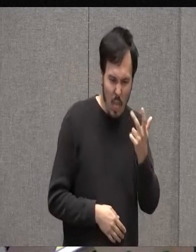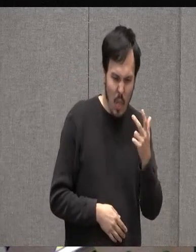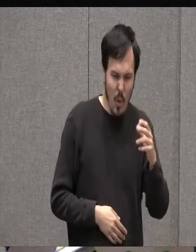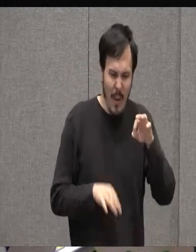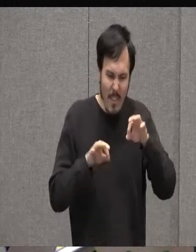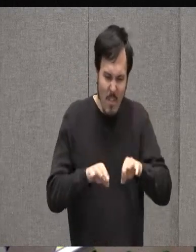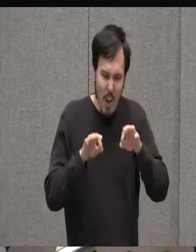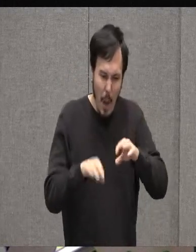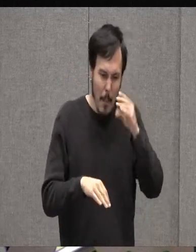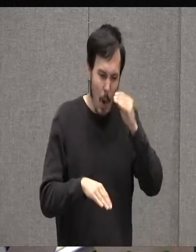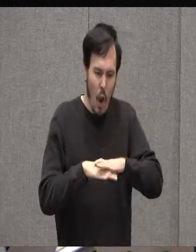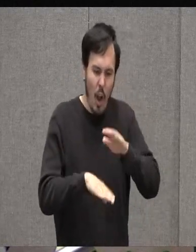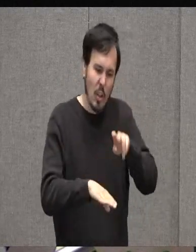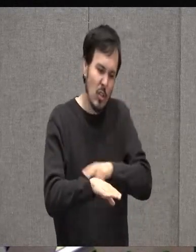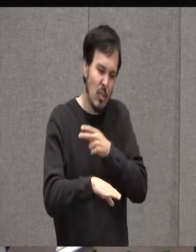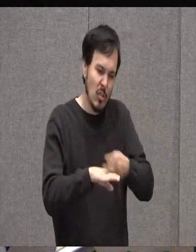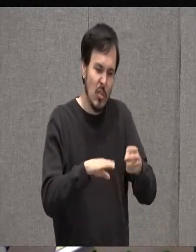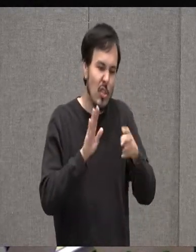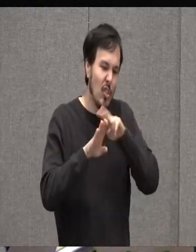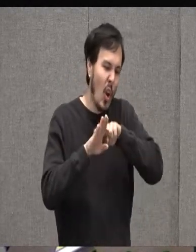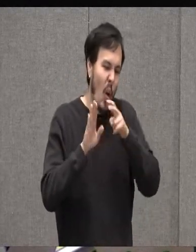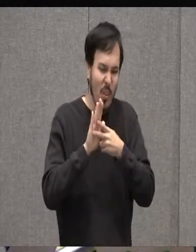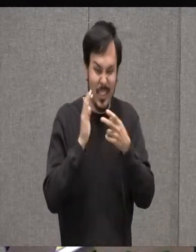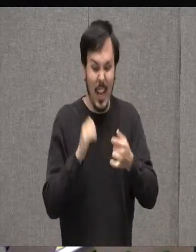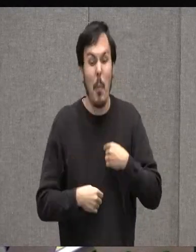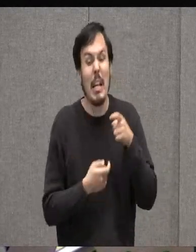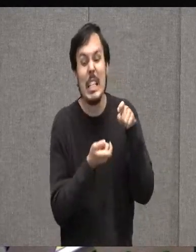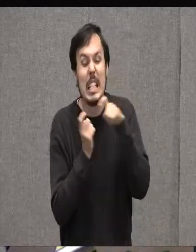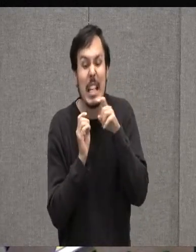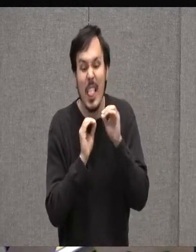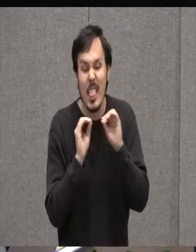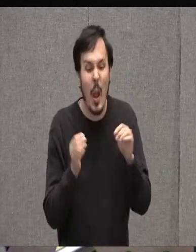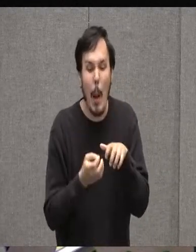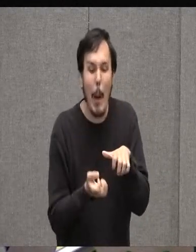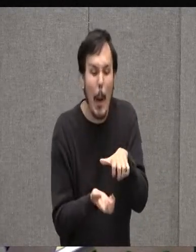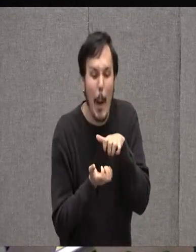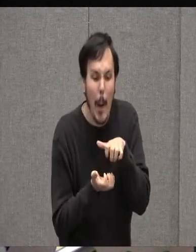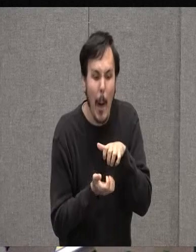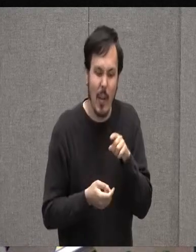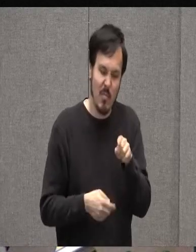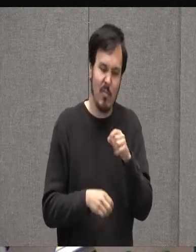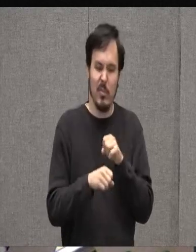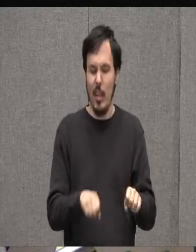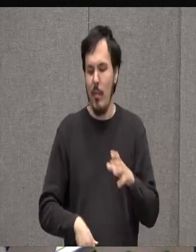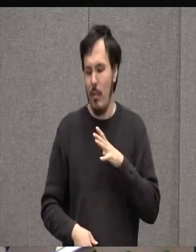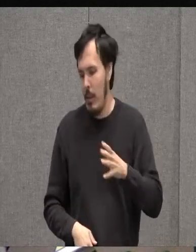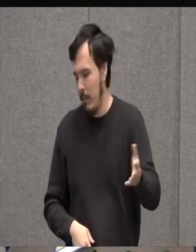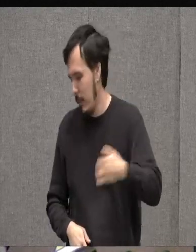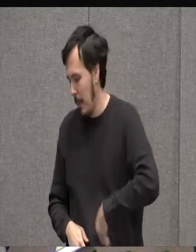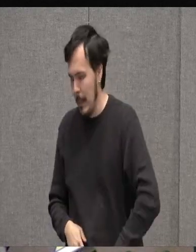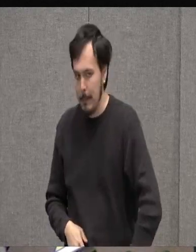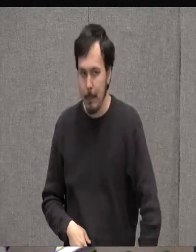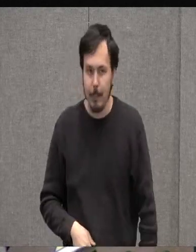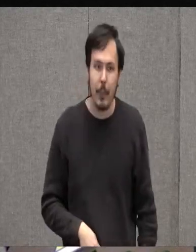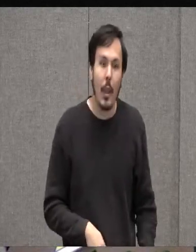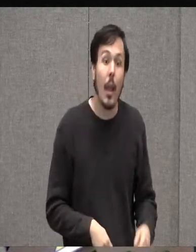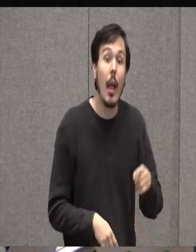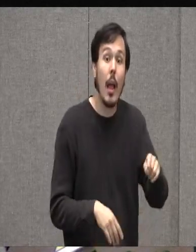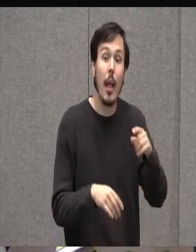When he reached the top of the plant, Jim saw a castle. I'm hungry, he said. I'm going to go to that castle for breakfast. Hopefully they